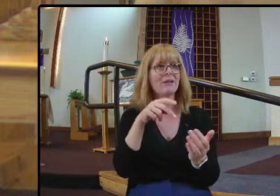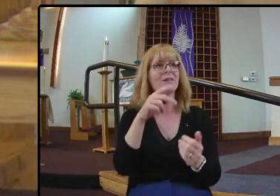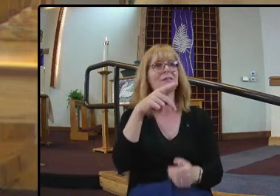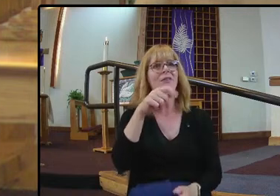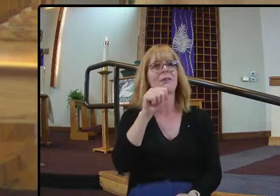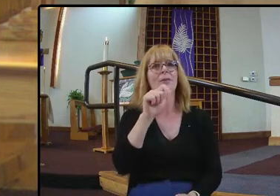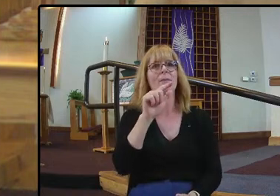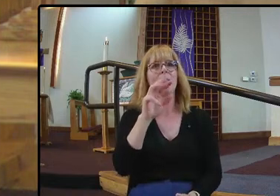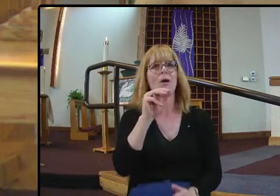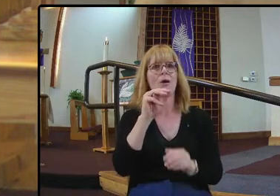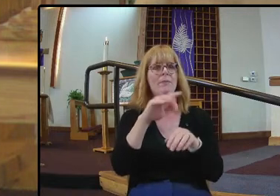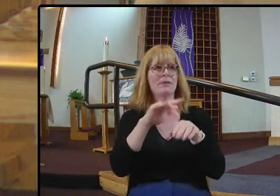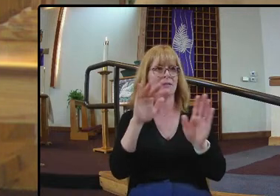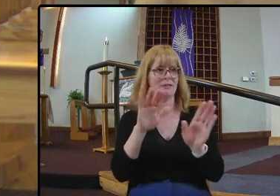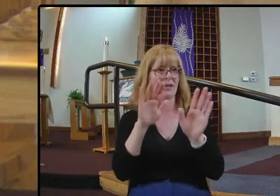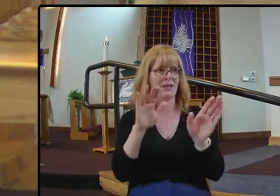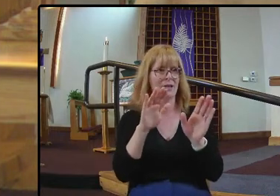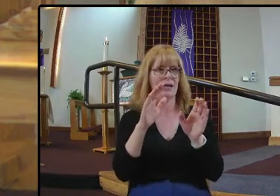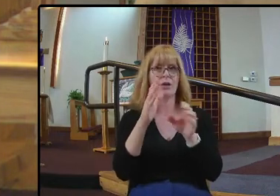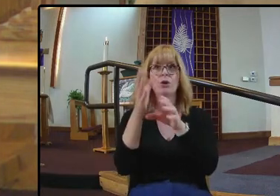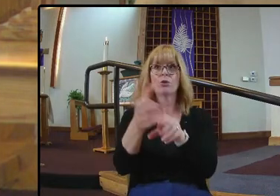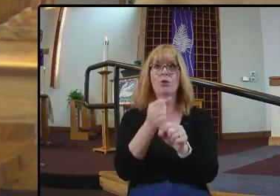palm frond, please. Grab that.